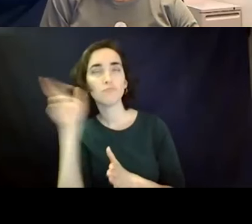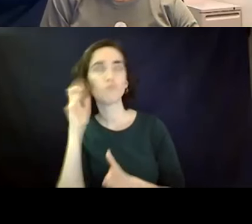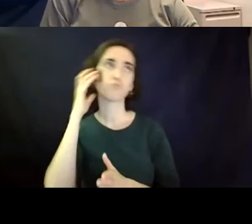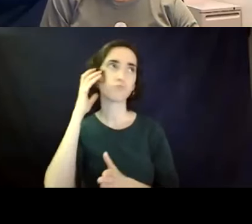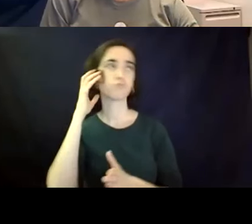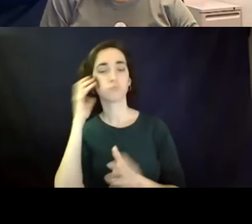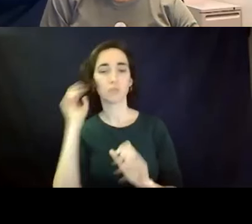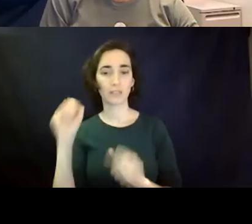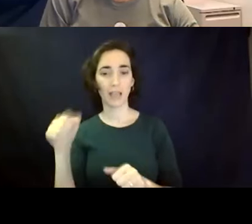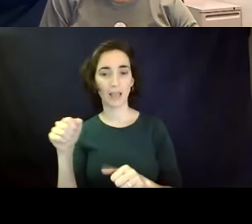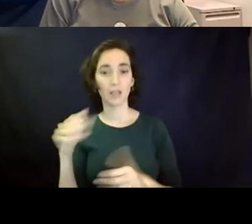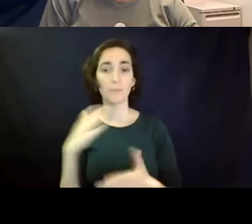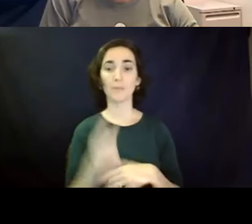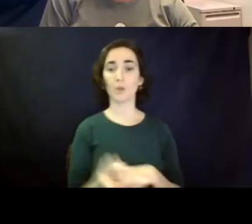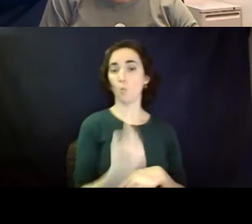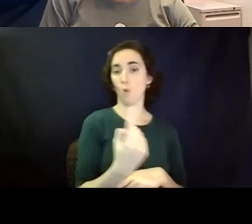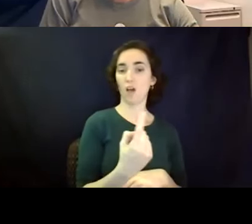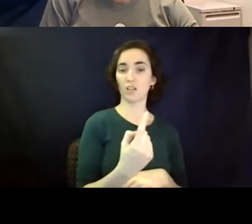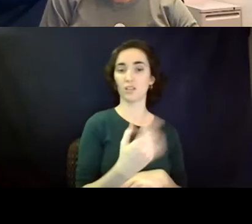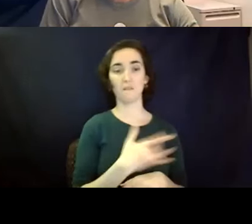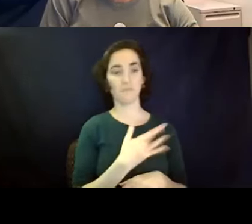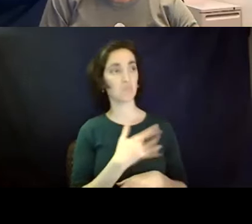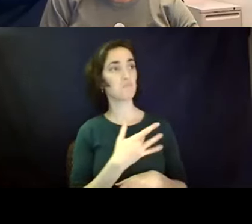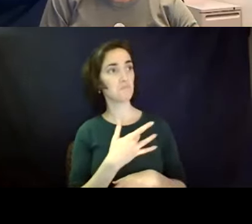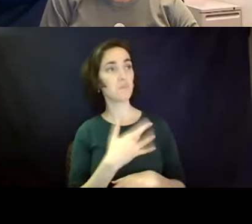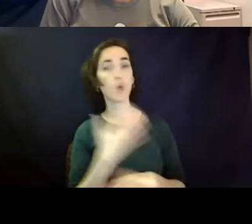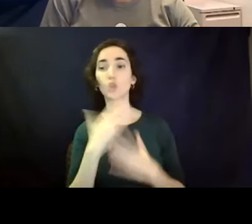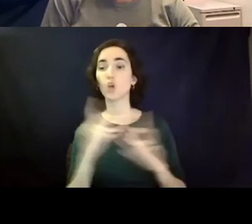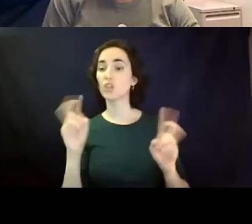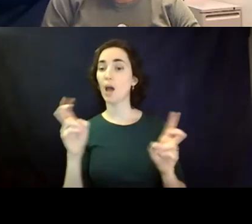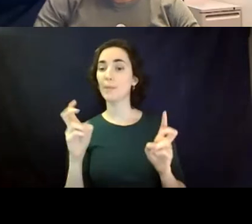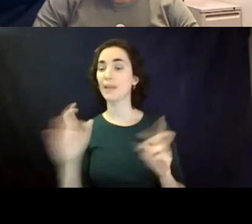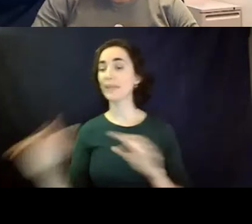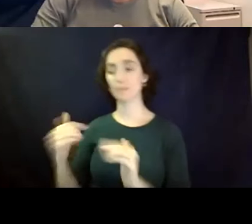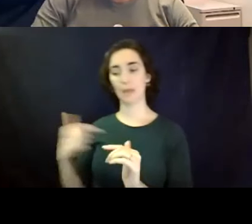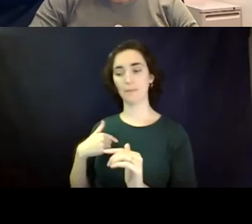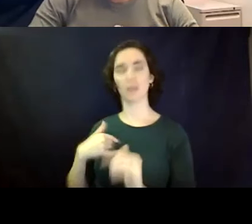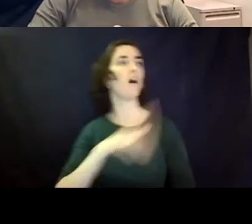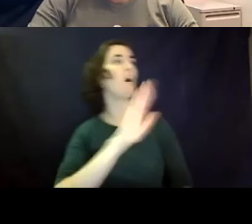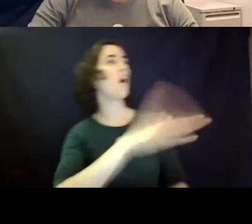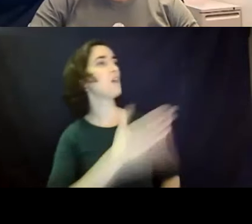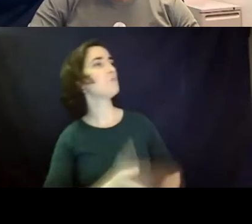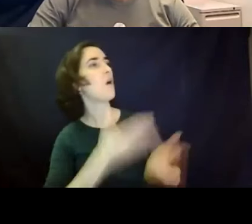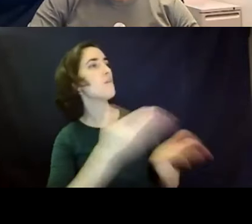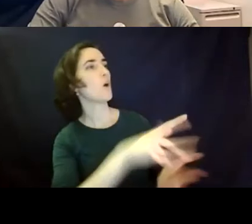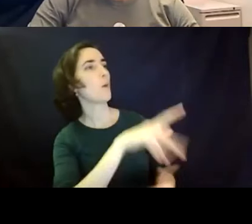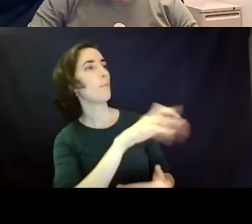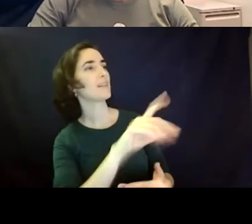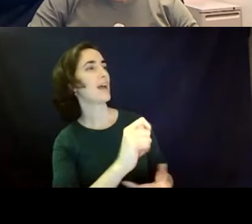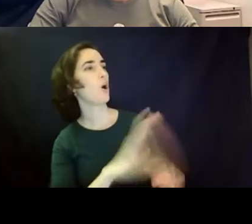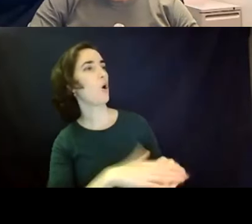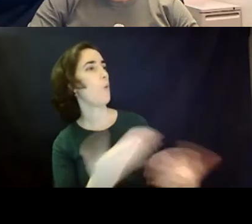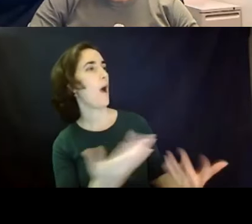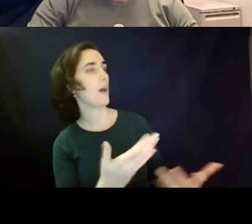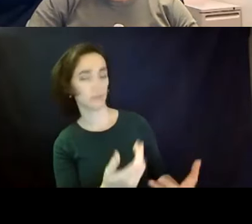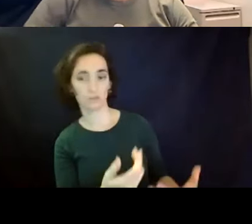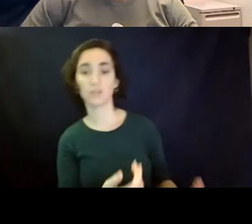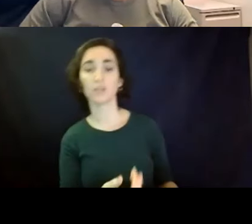we might want to hear something about, you can email me and say, hey, we can do a podcast on this. But our